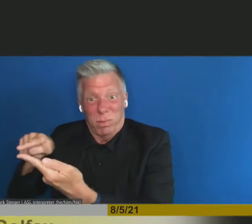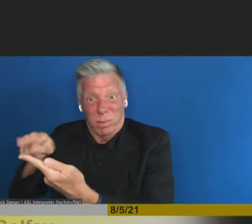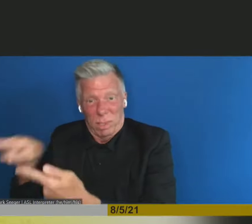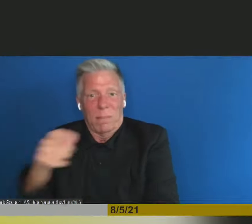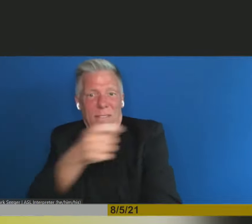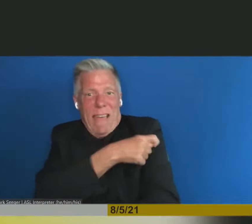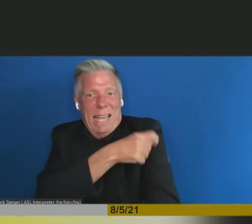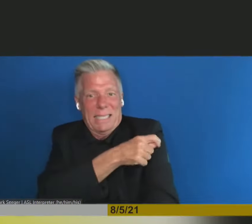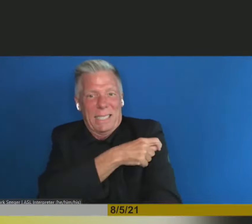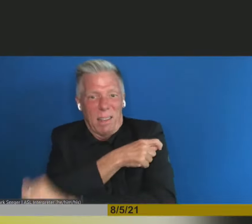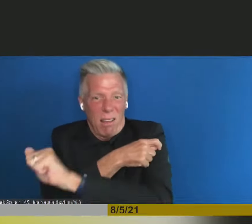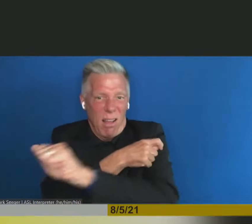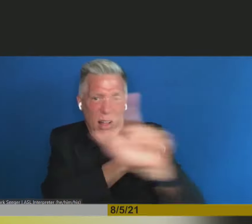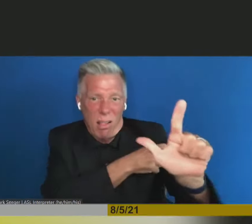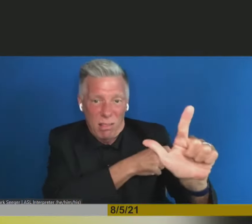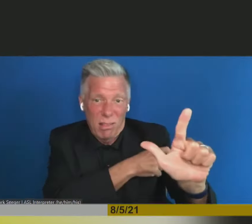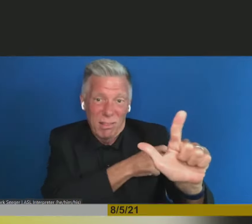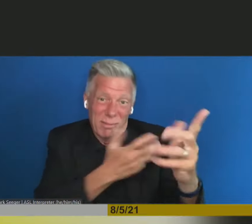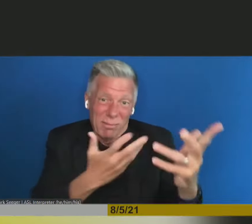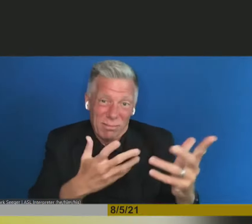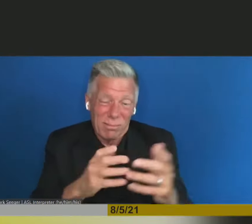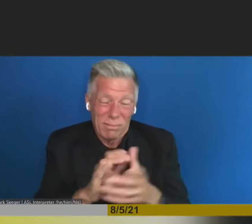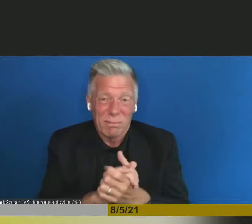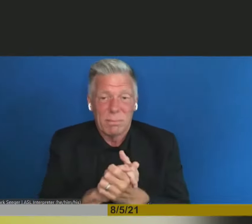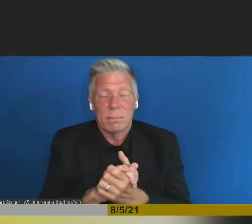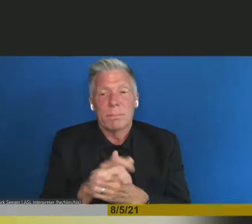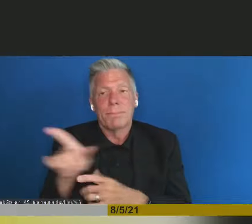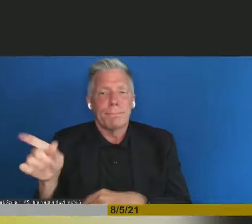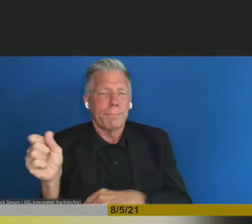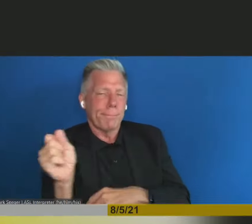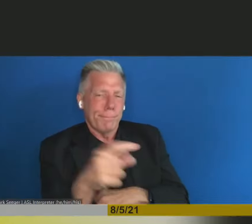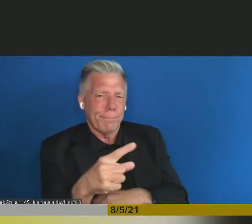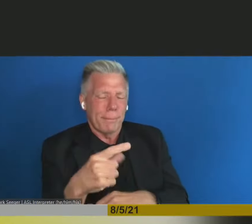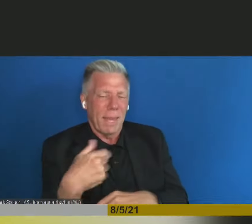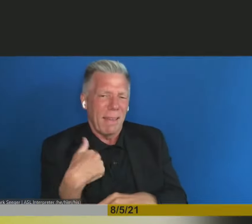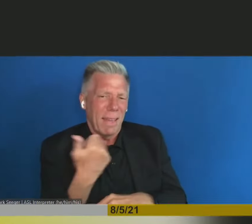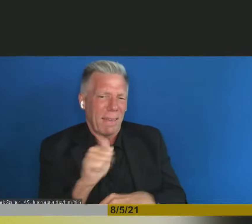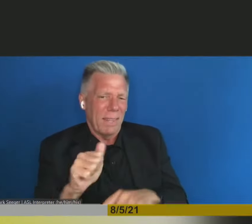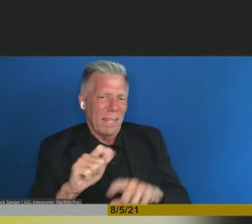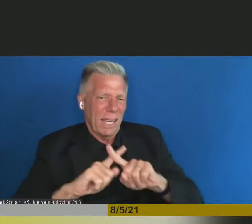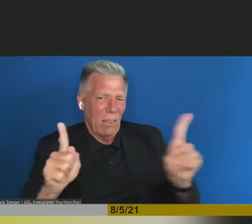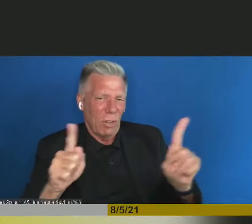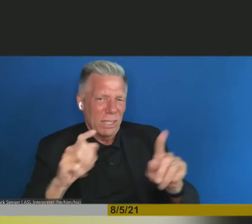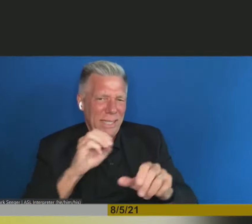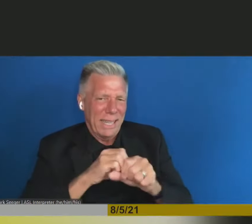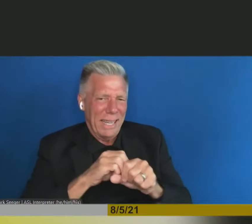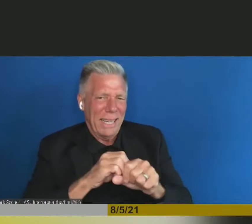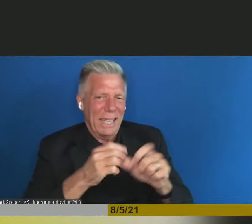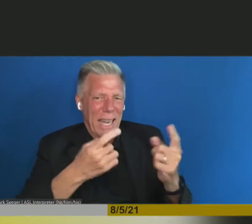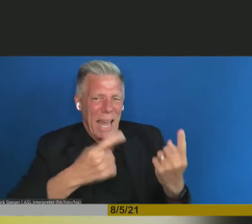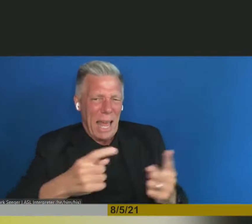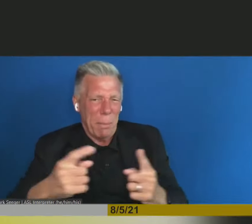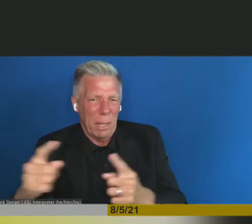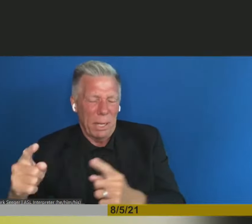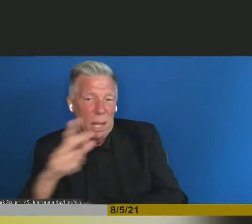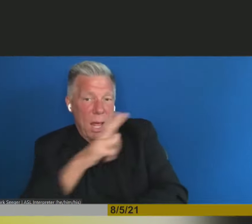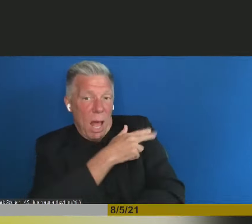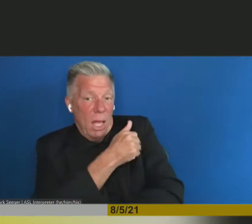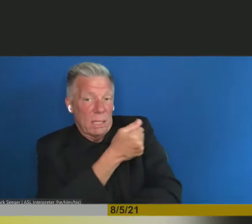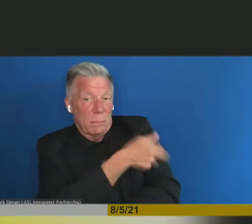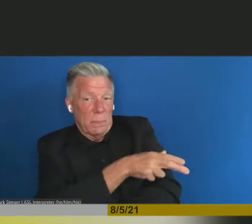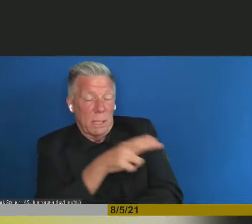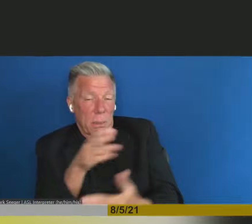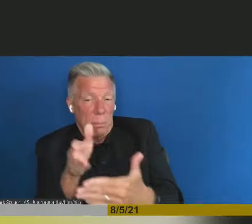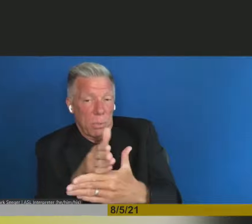All right. And we got some questions about whether we've seen any differences in outcomes. So for example, cases or hospitalizations